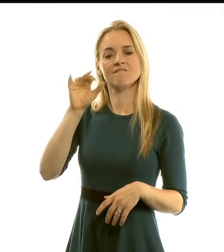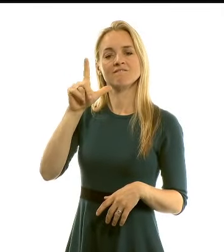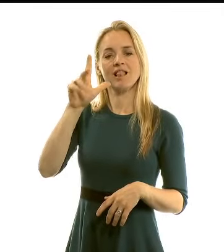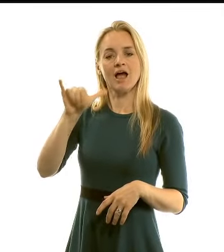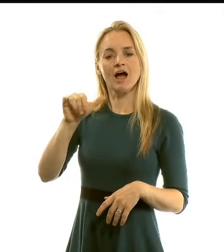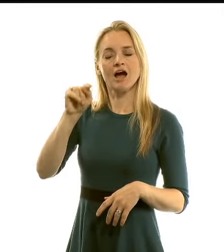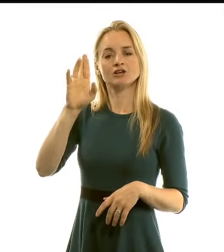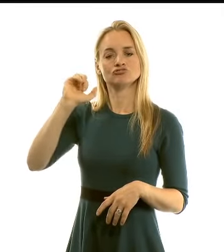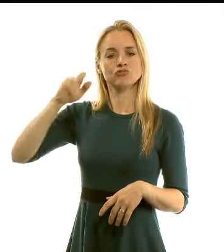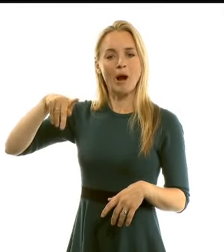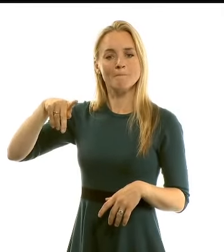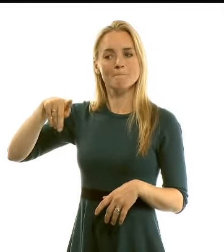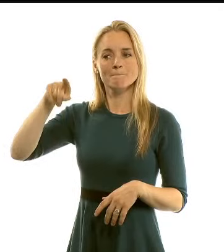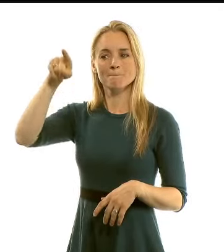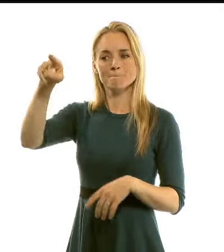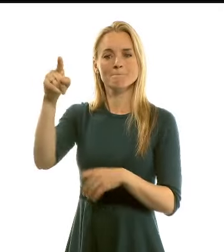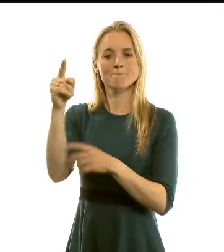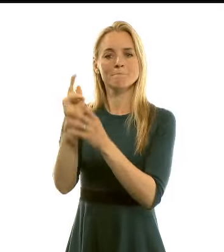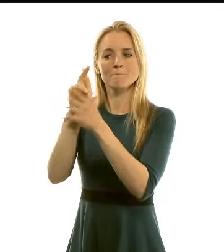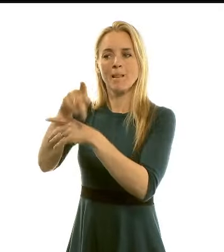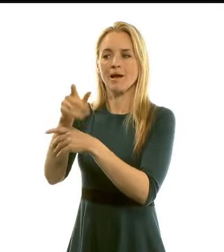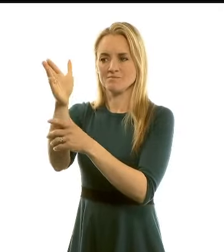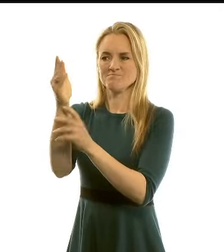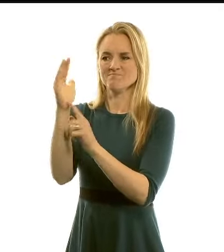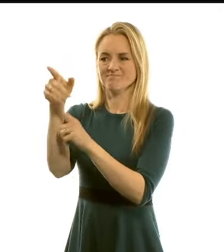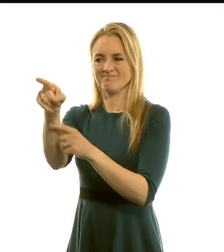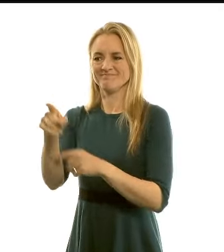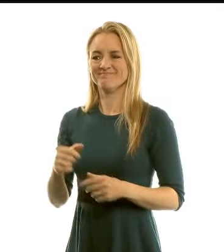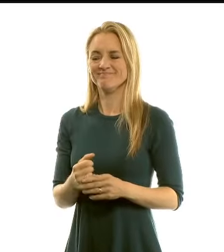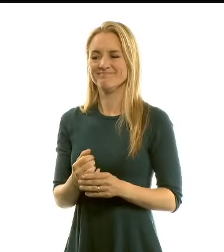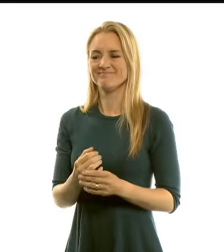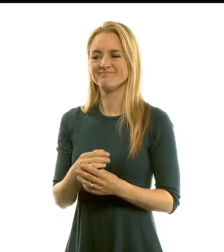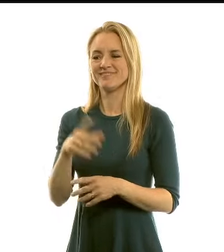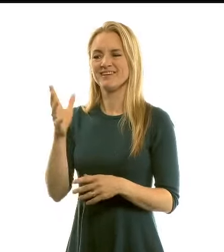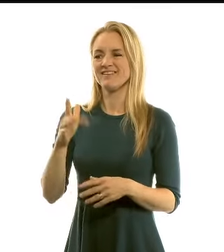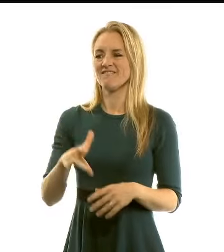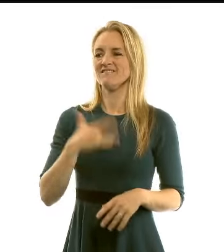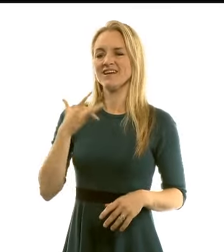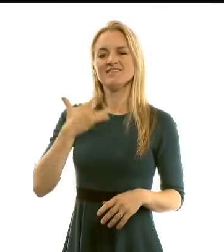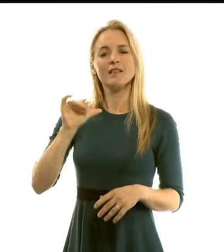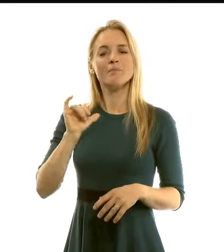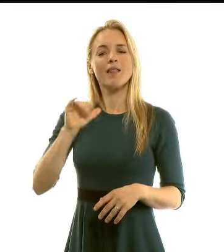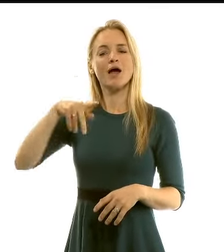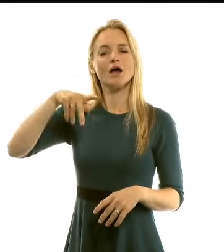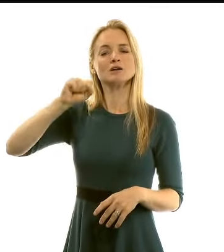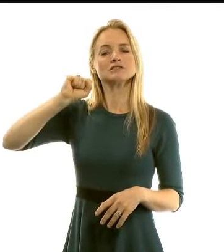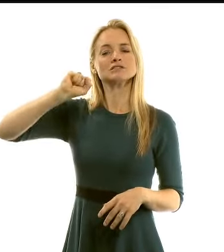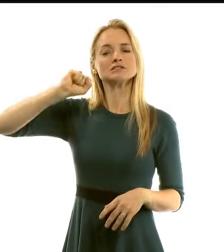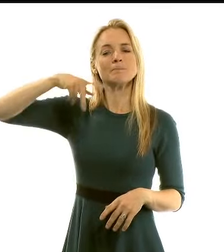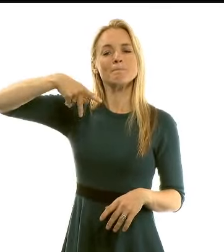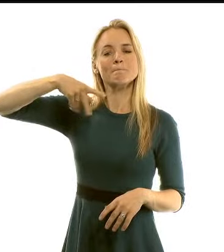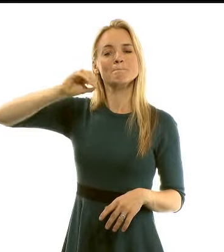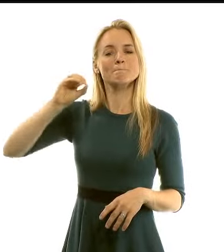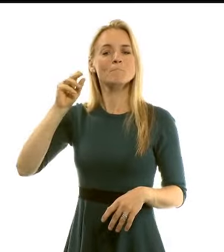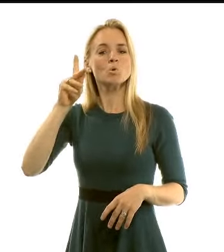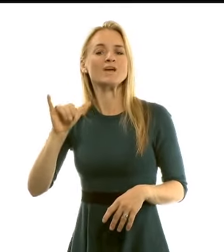represents me as a spooky girl. So Nice. that's kind of my thing to do. But this was so super exciting, super